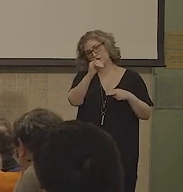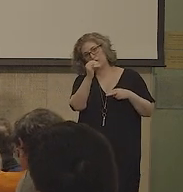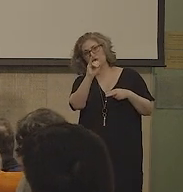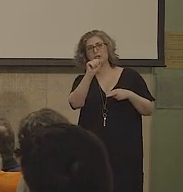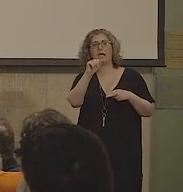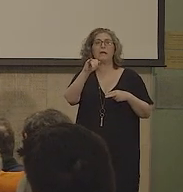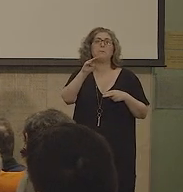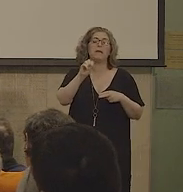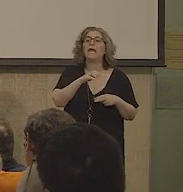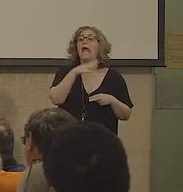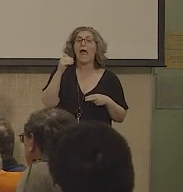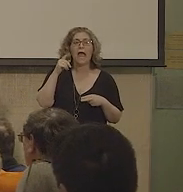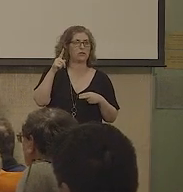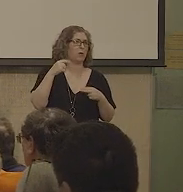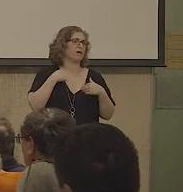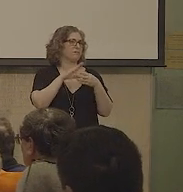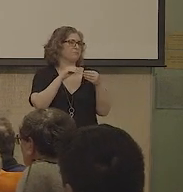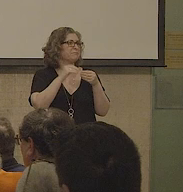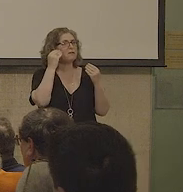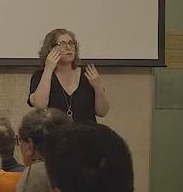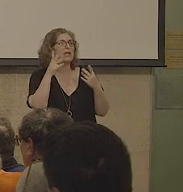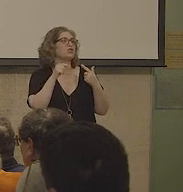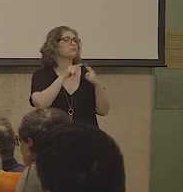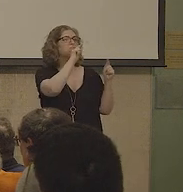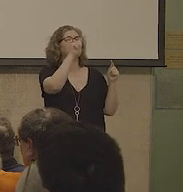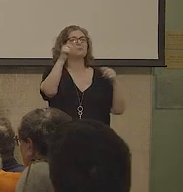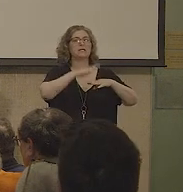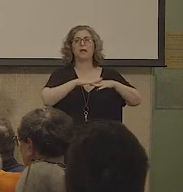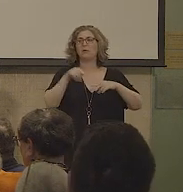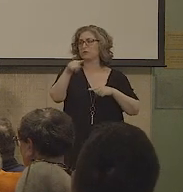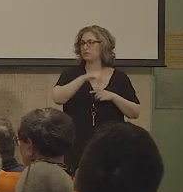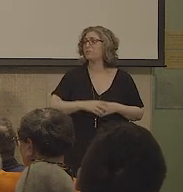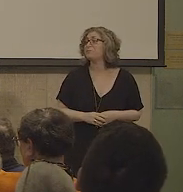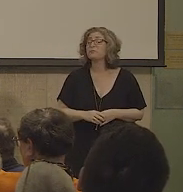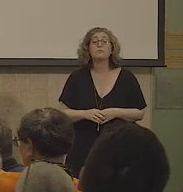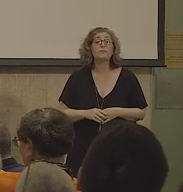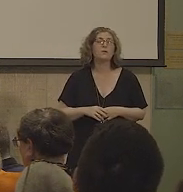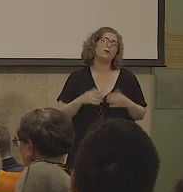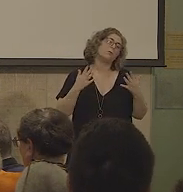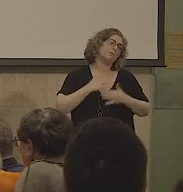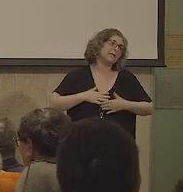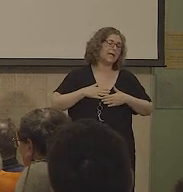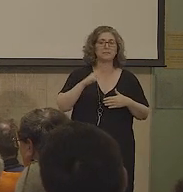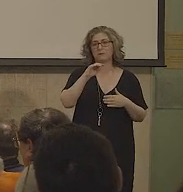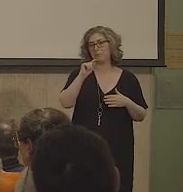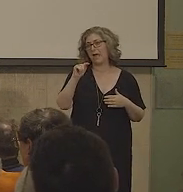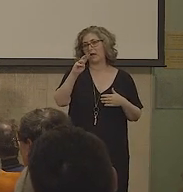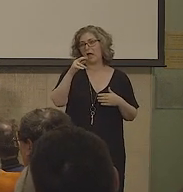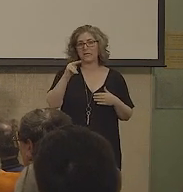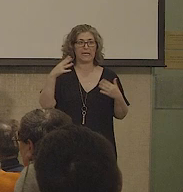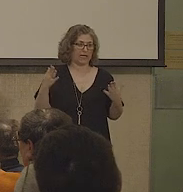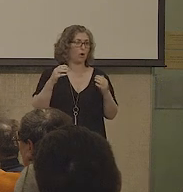left some information and ribbons on various tables around the room. We could not be more pleased that Matt Guttman is here with Fred